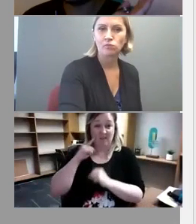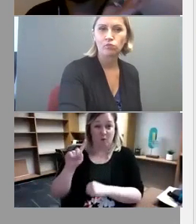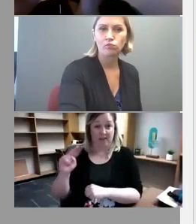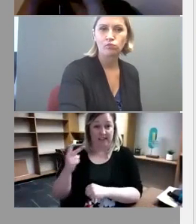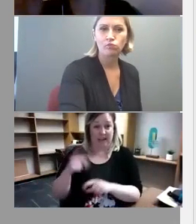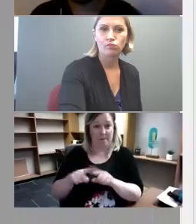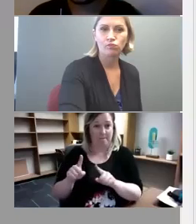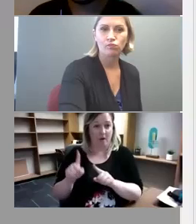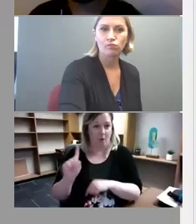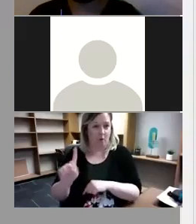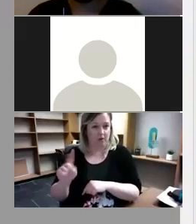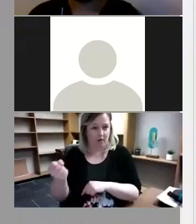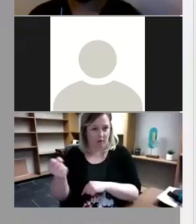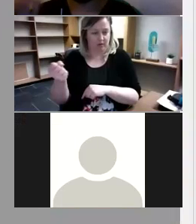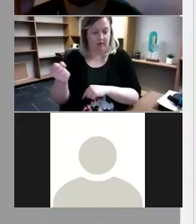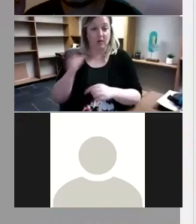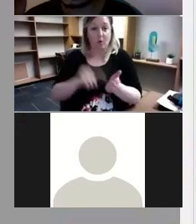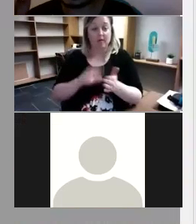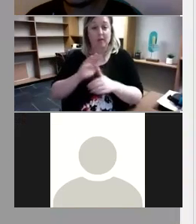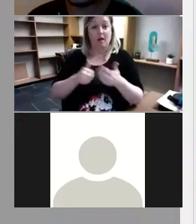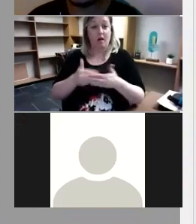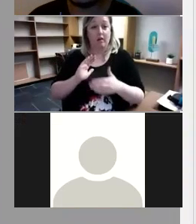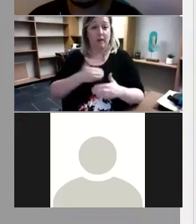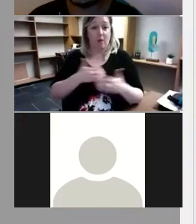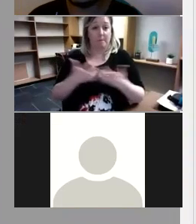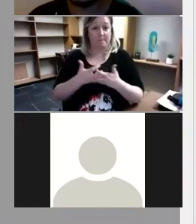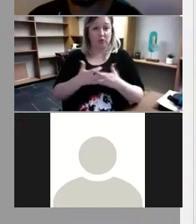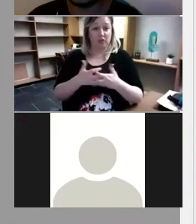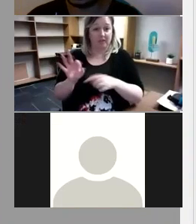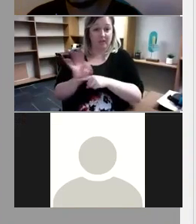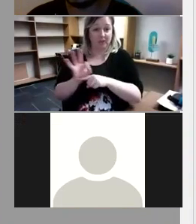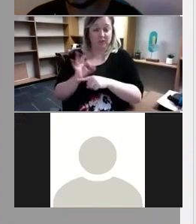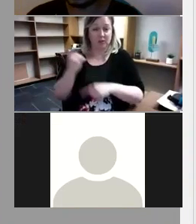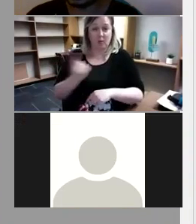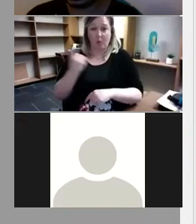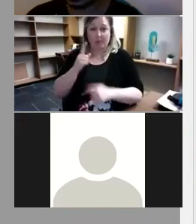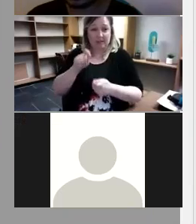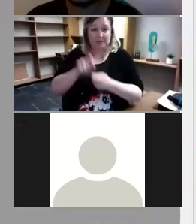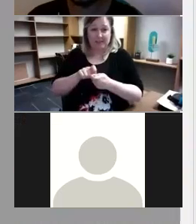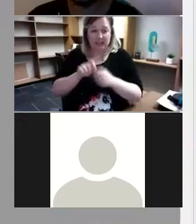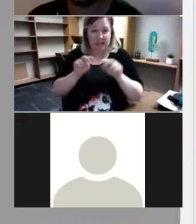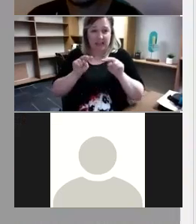our merging functions, we are only specifically looking into